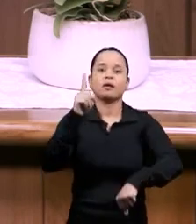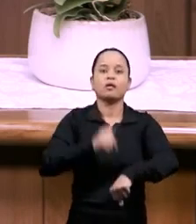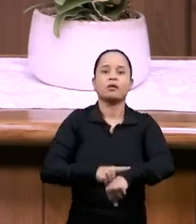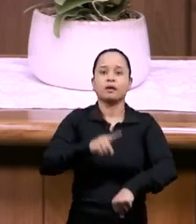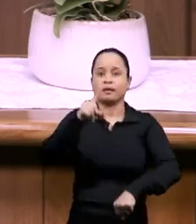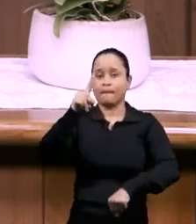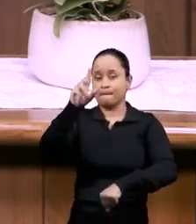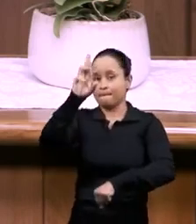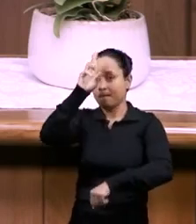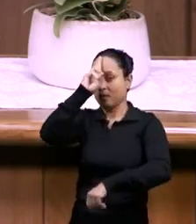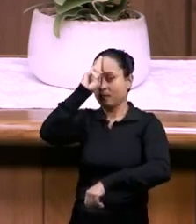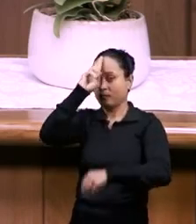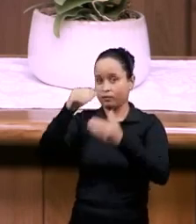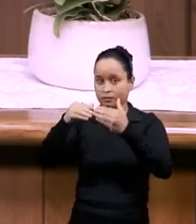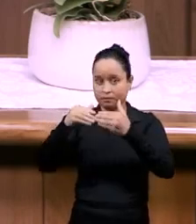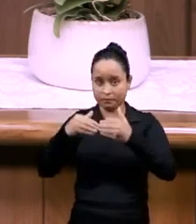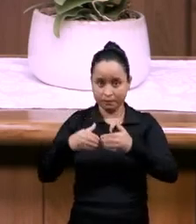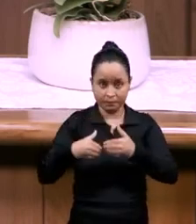from,